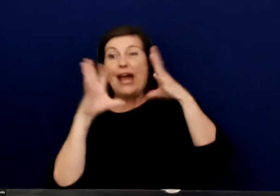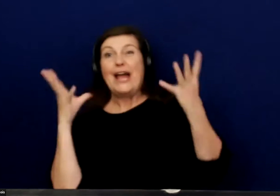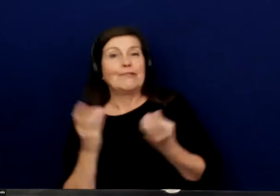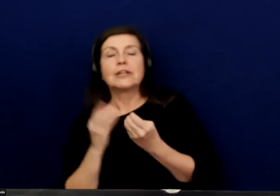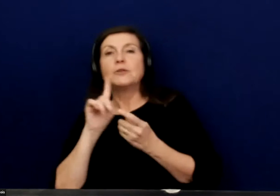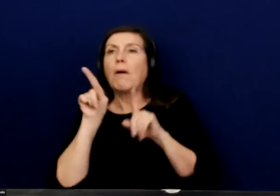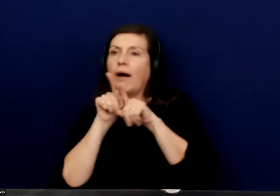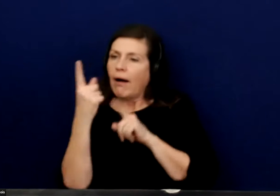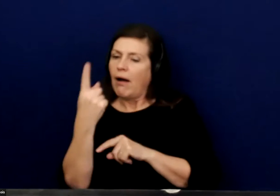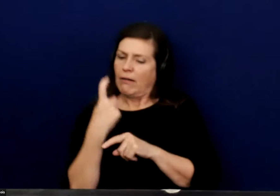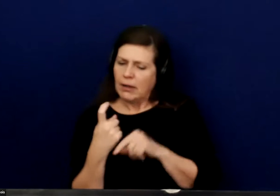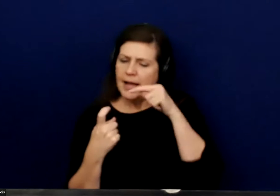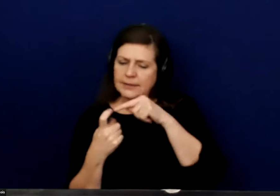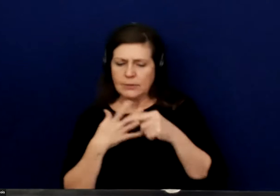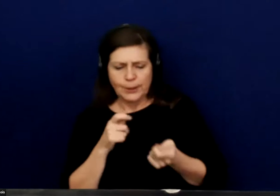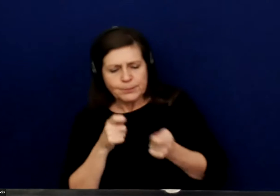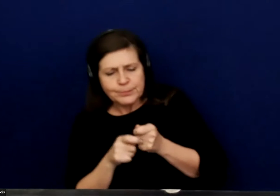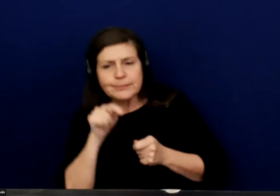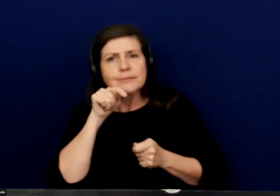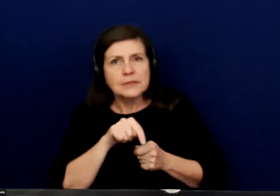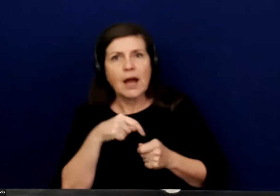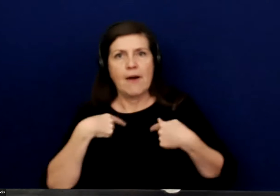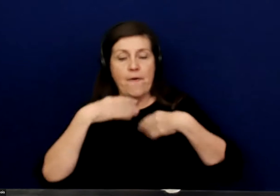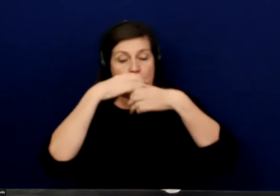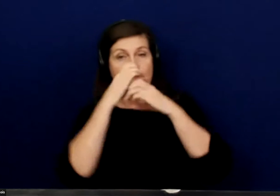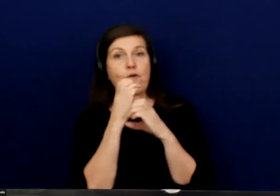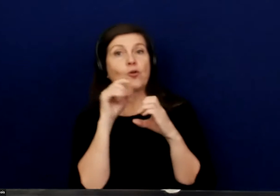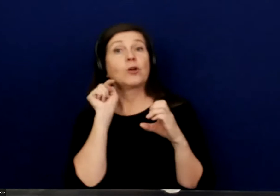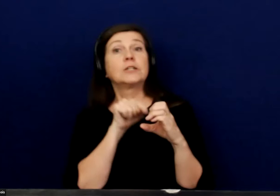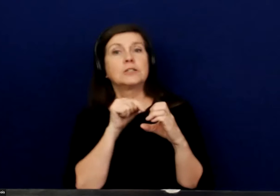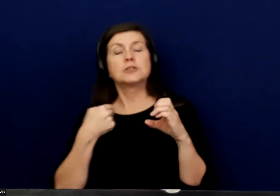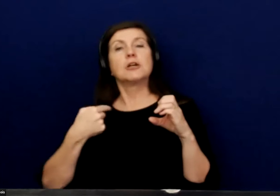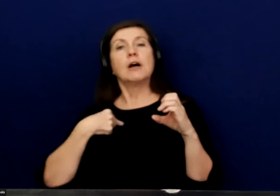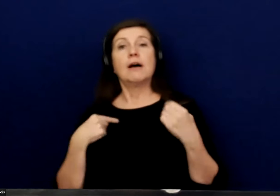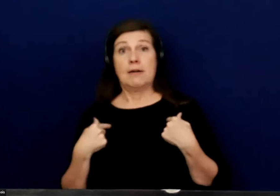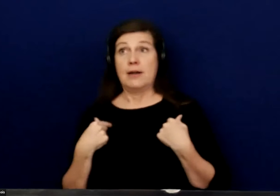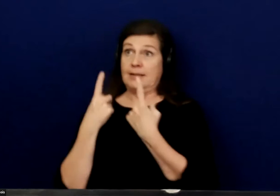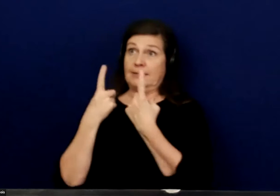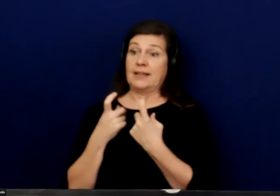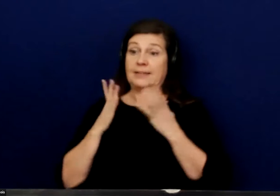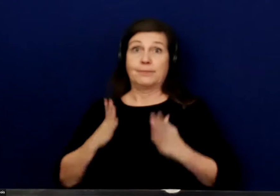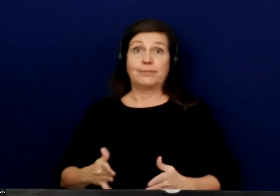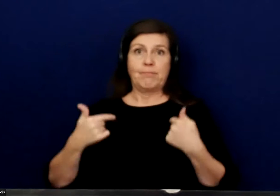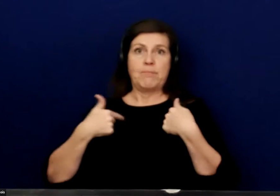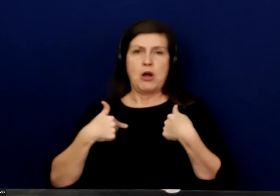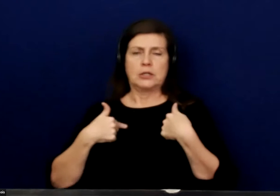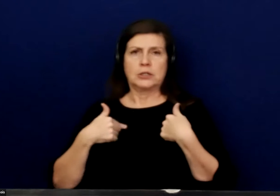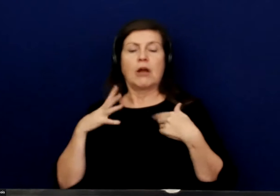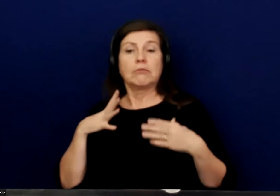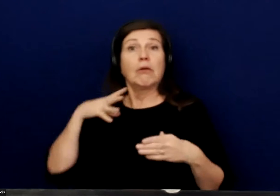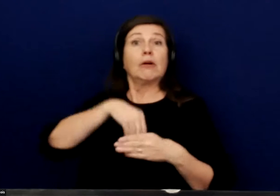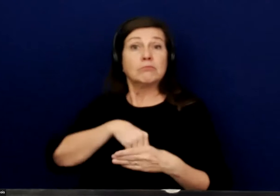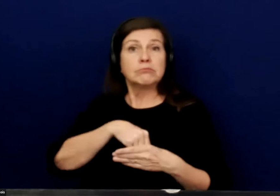is, the project needs to have a focus. So it's important that the test persons or the users that are involved in focus groups and so